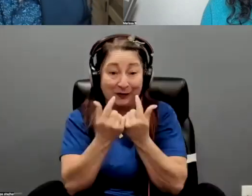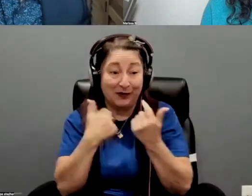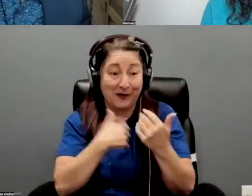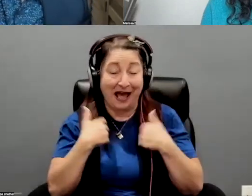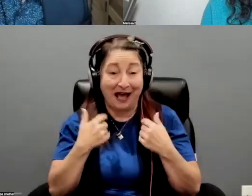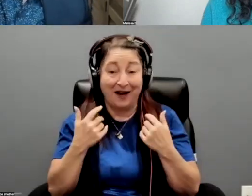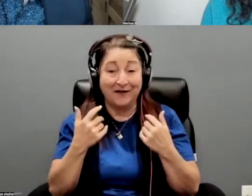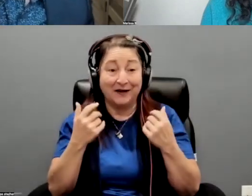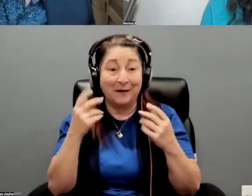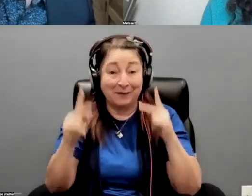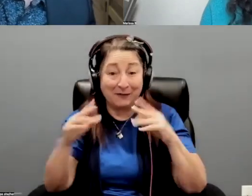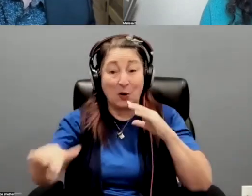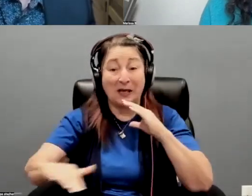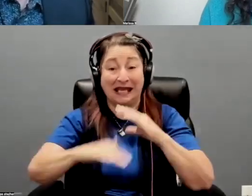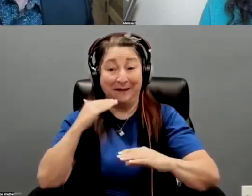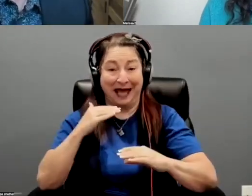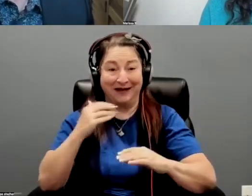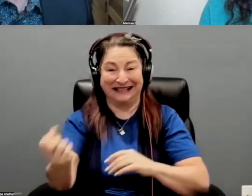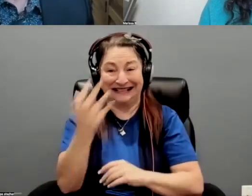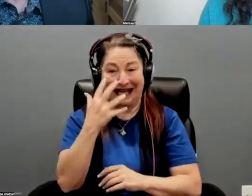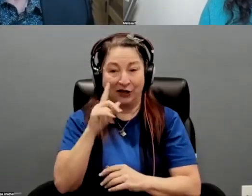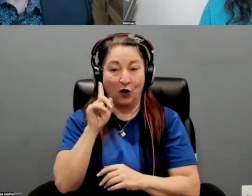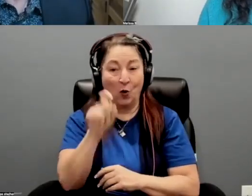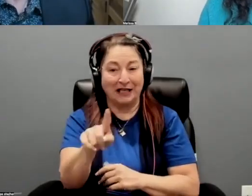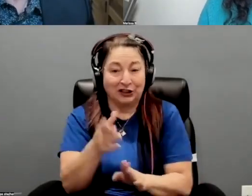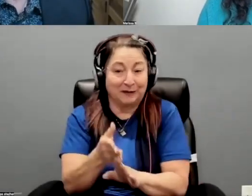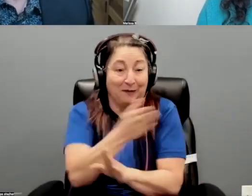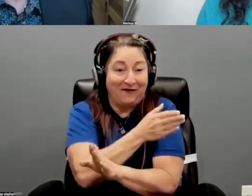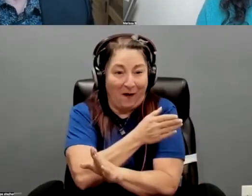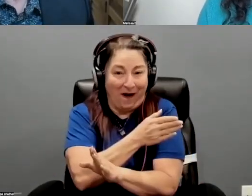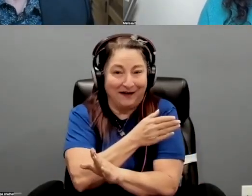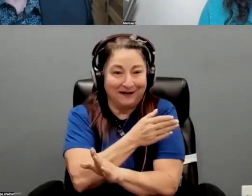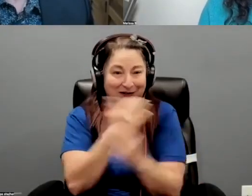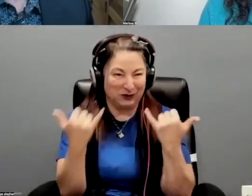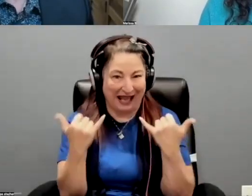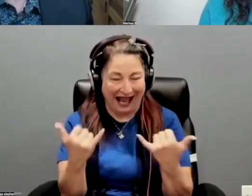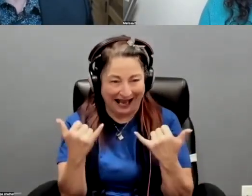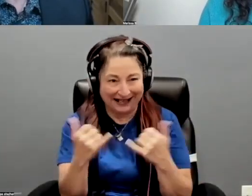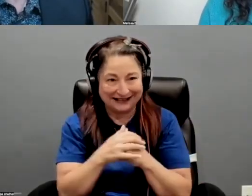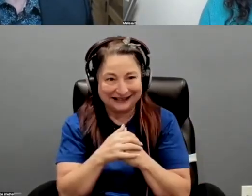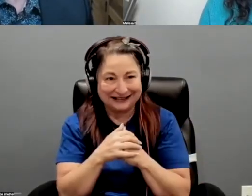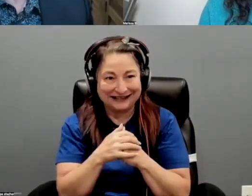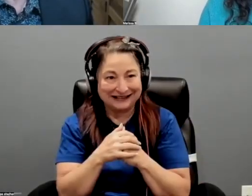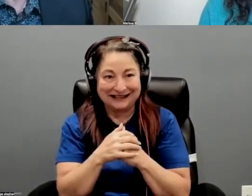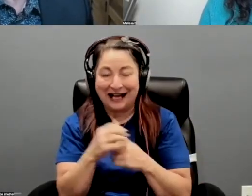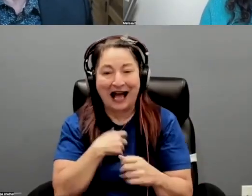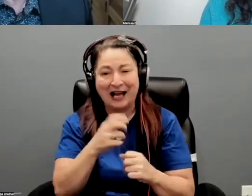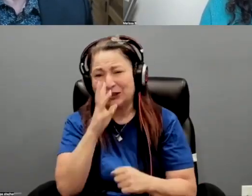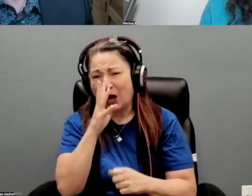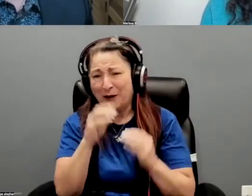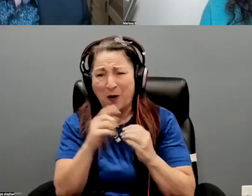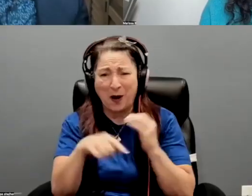who emailed in their questions beforehand. So we'll go from that. You know, I could talk more about